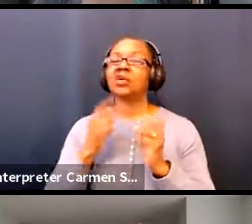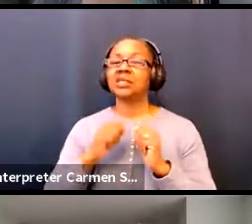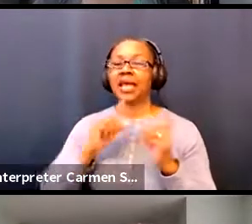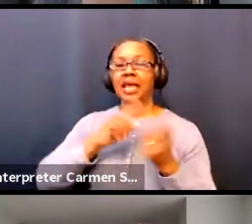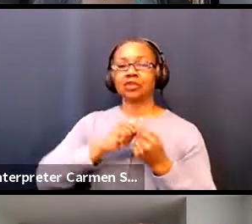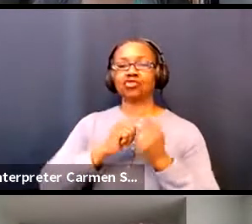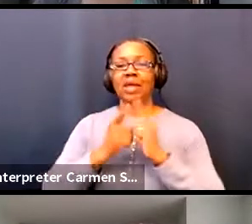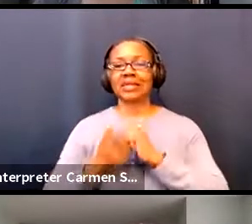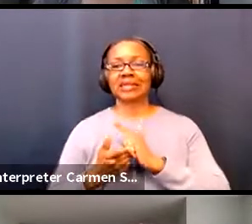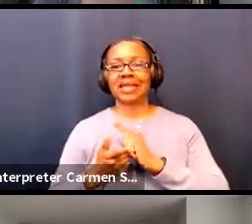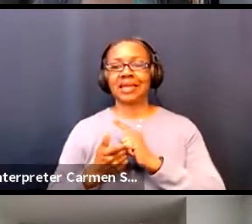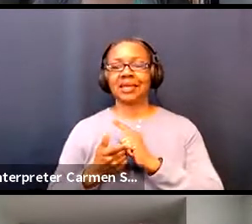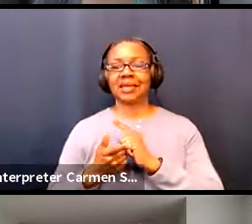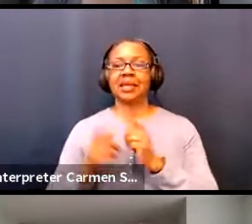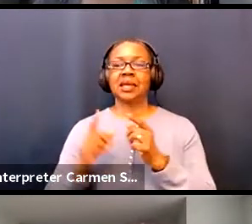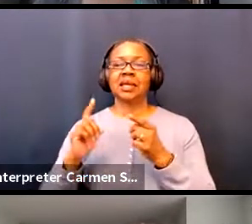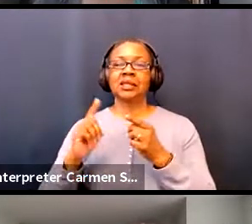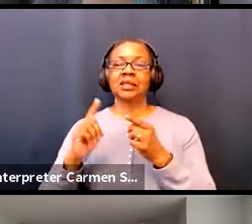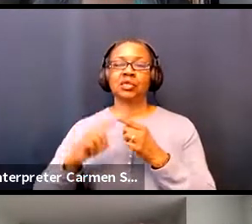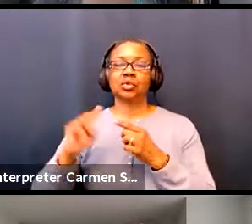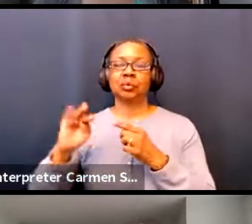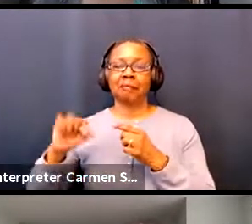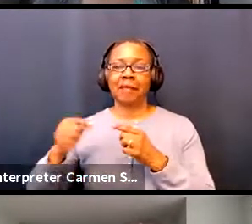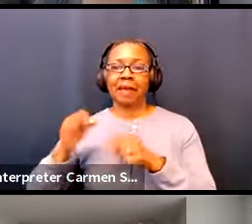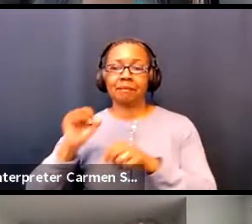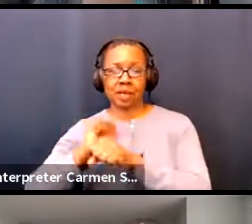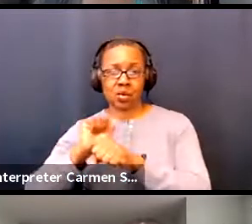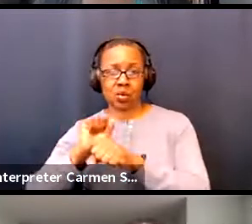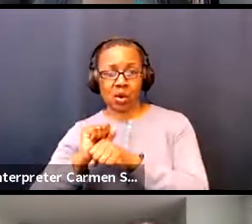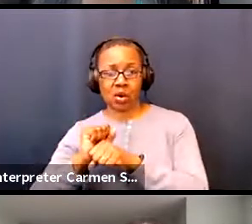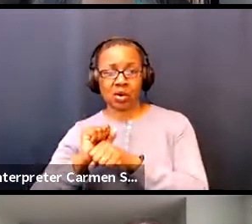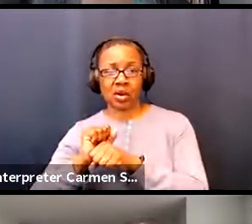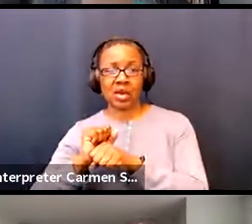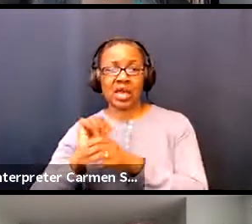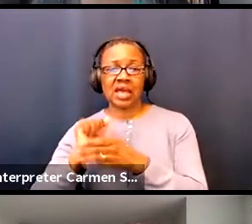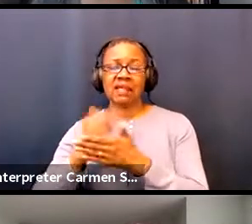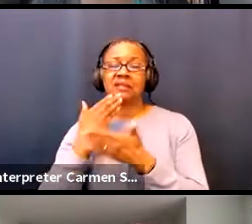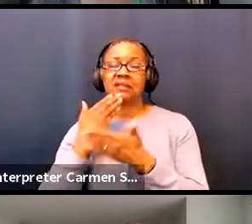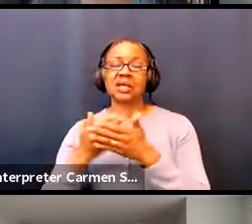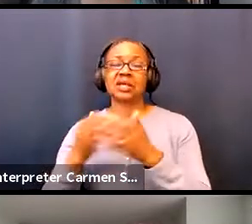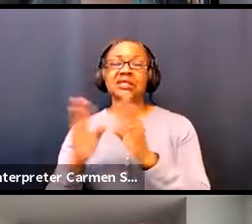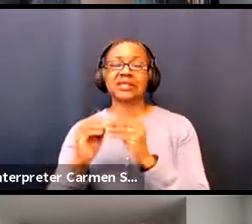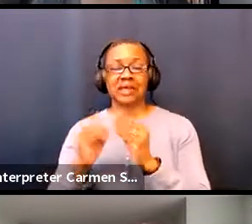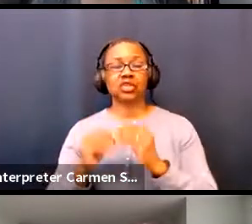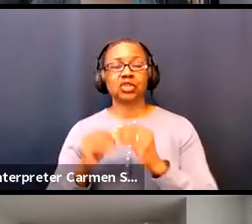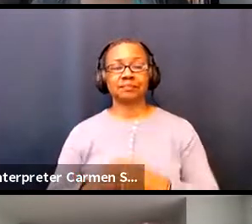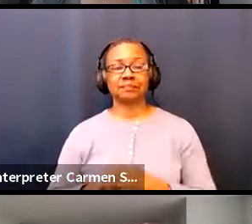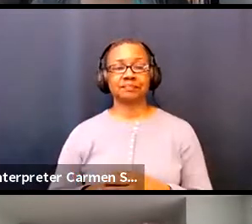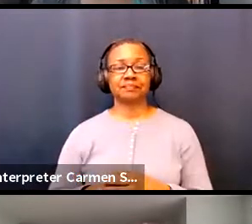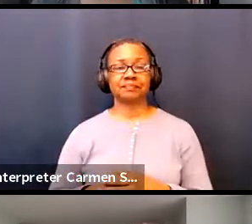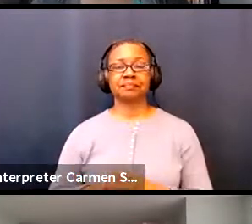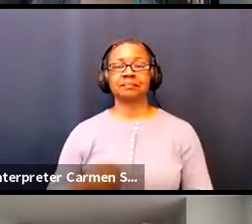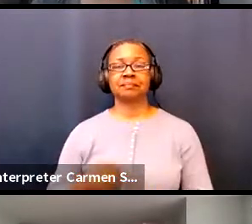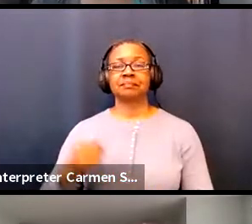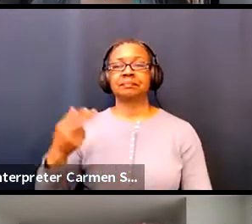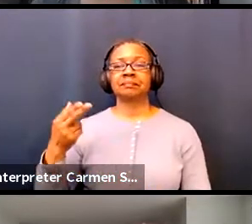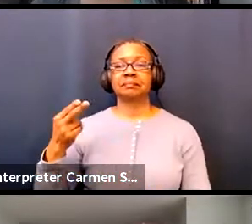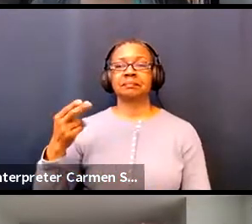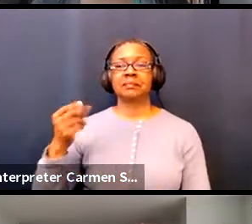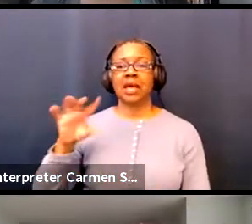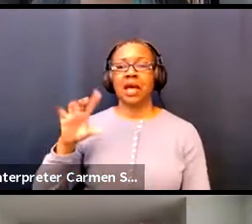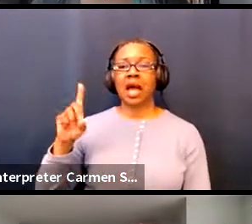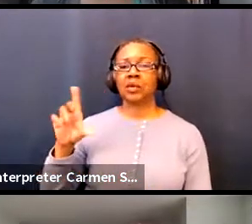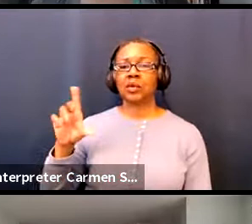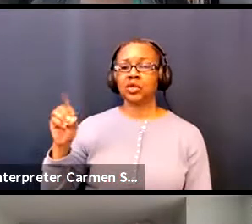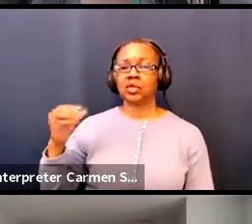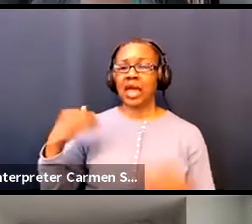translate to mapping efforts like these, that is a really great session. Howard, I'm wondering if you have anything more